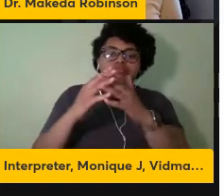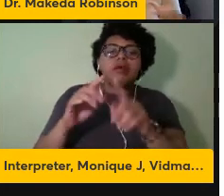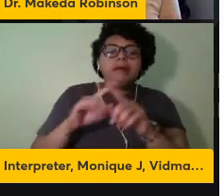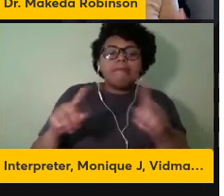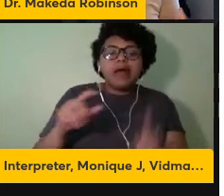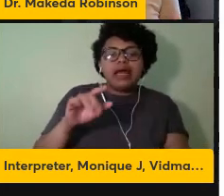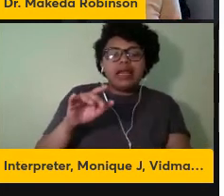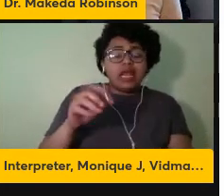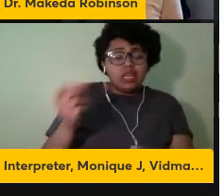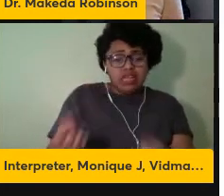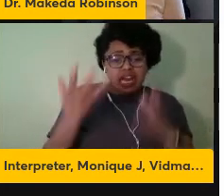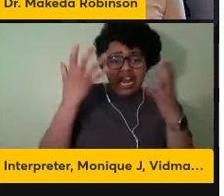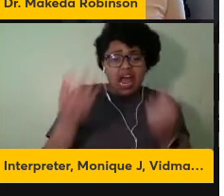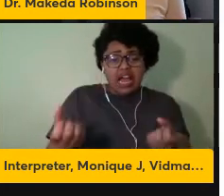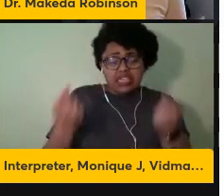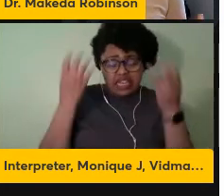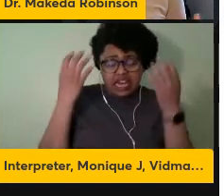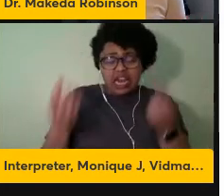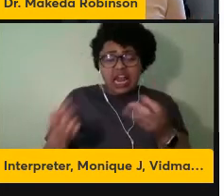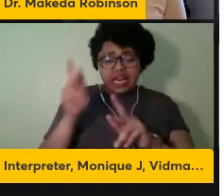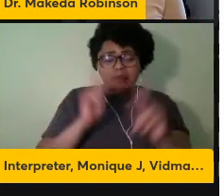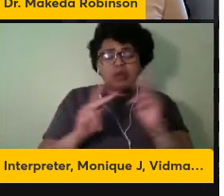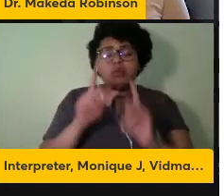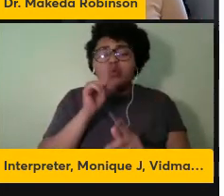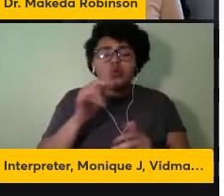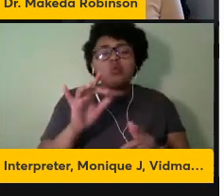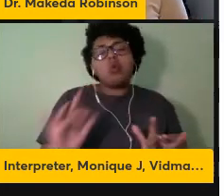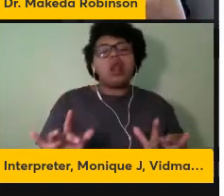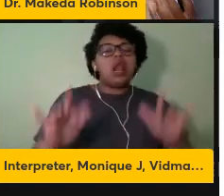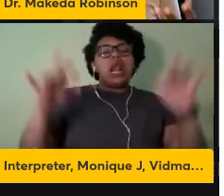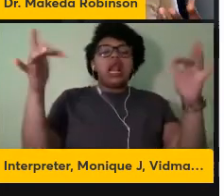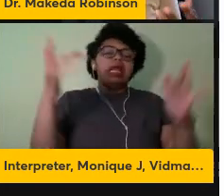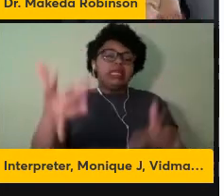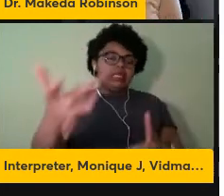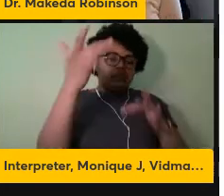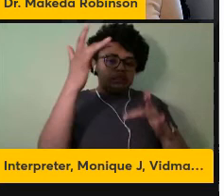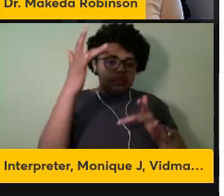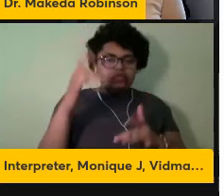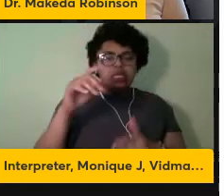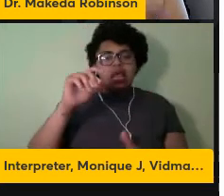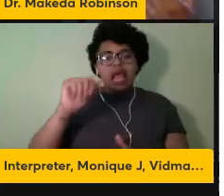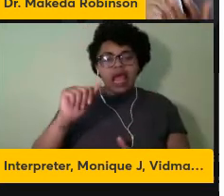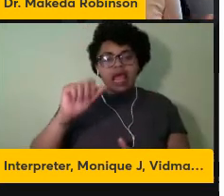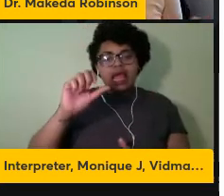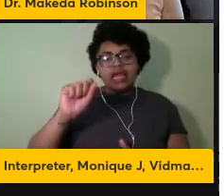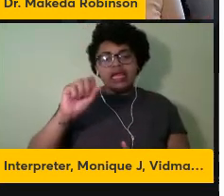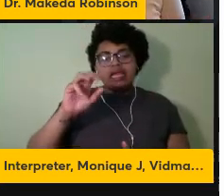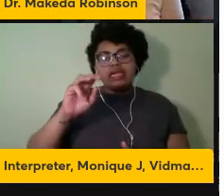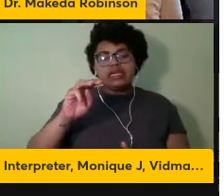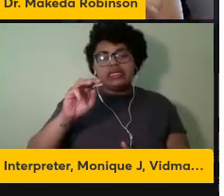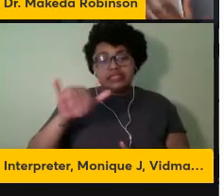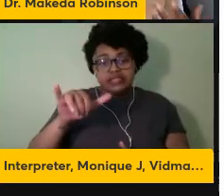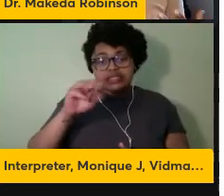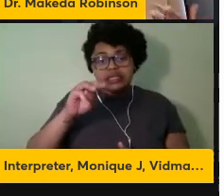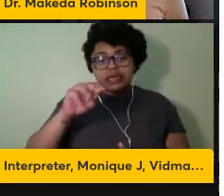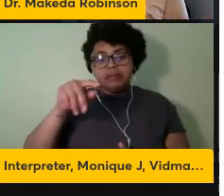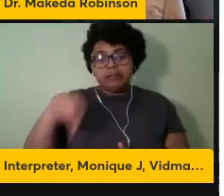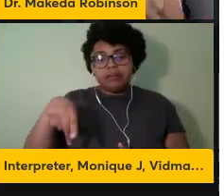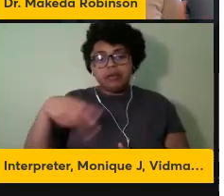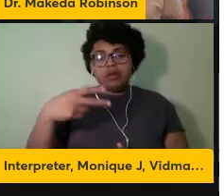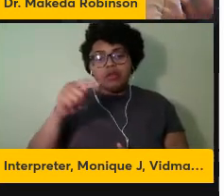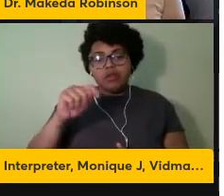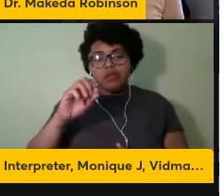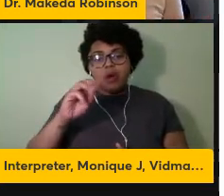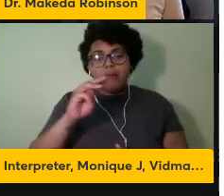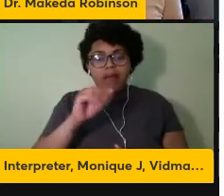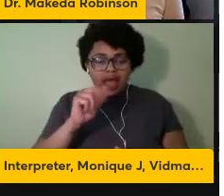of asymptomatic or mild cases where patients would be infected and within a few days would not feel well,